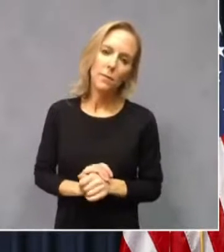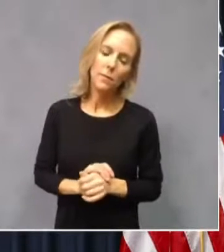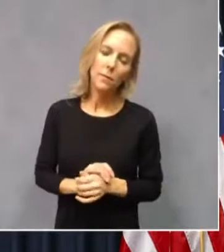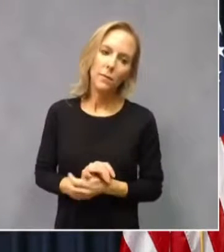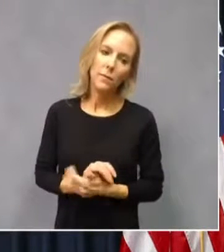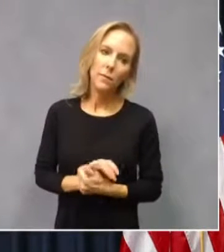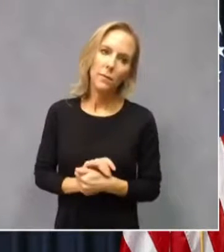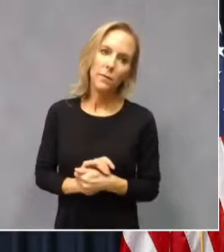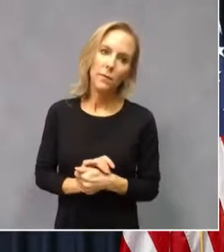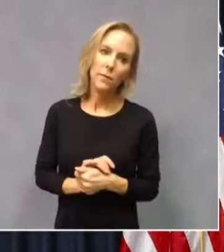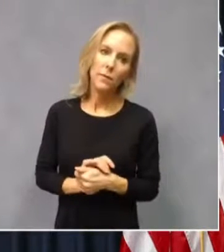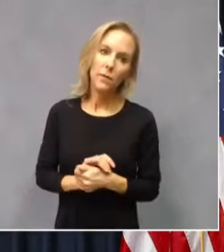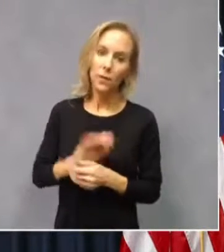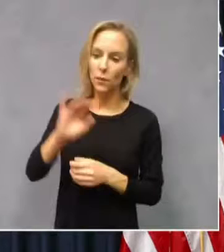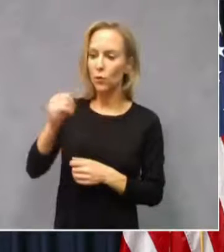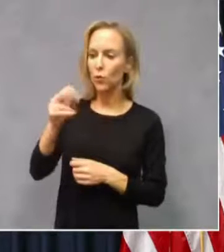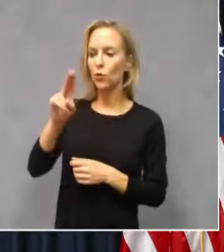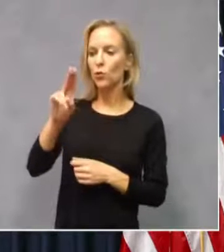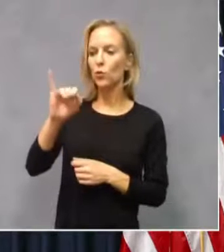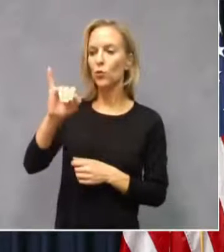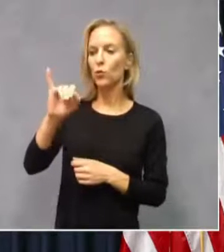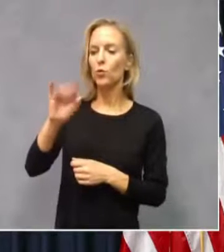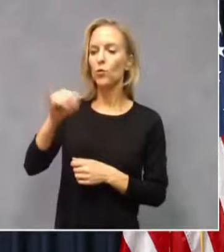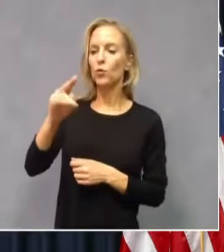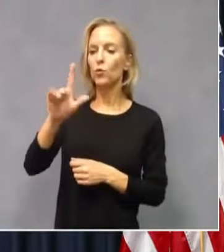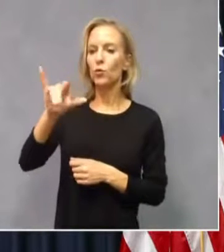Do we have Julia?